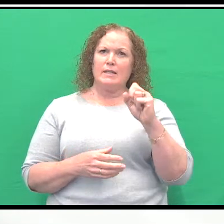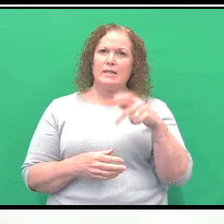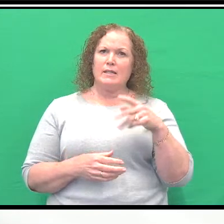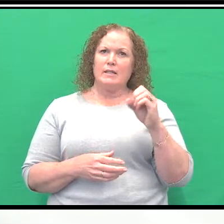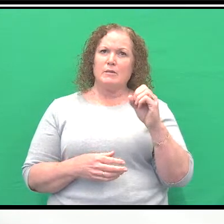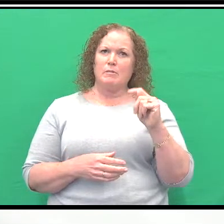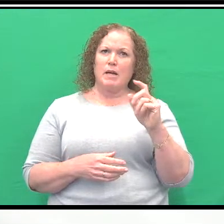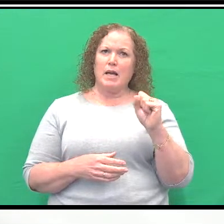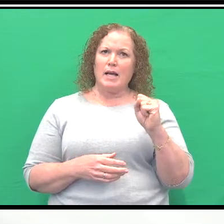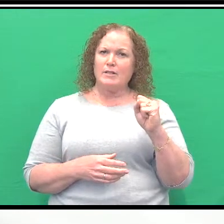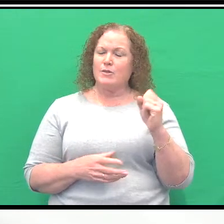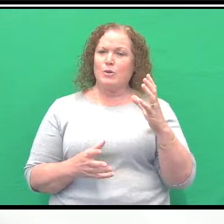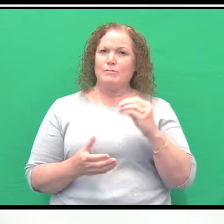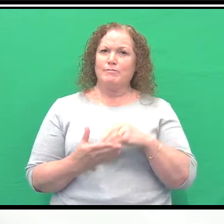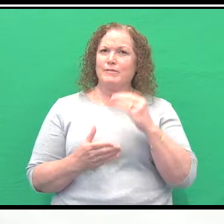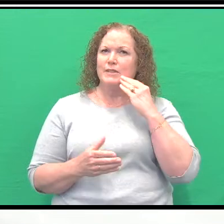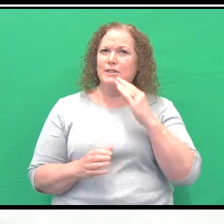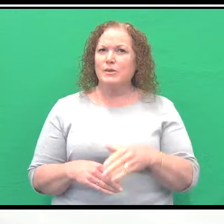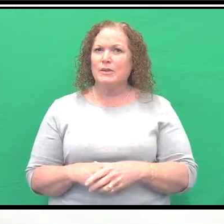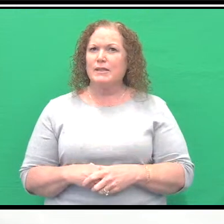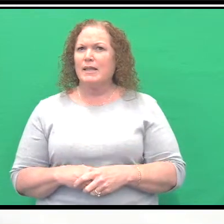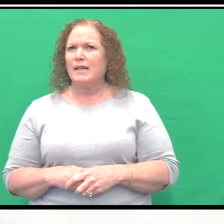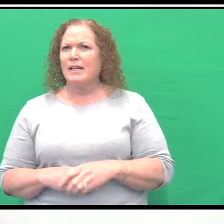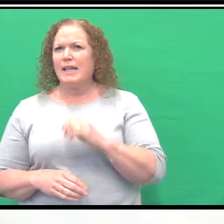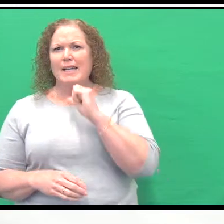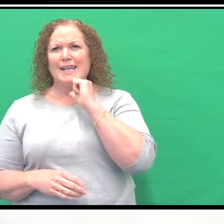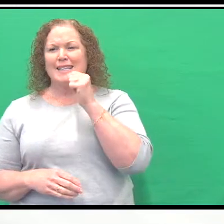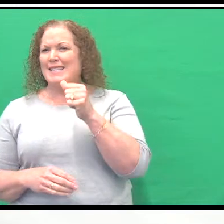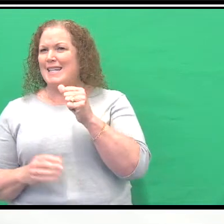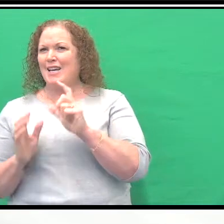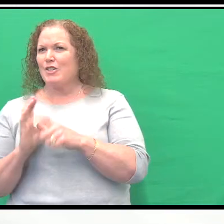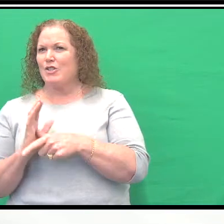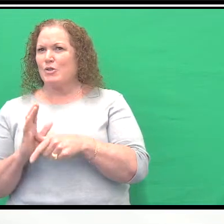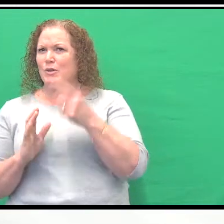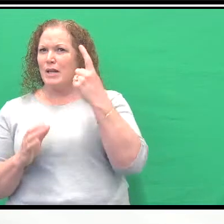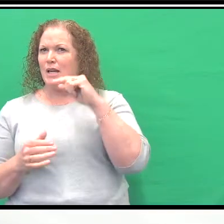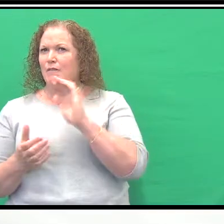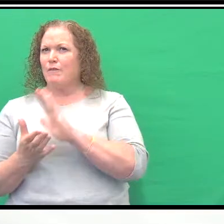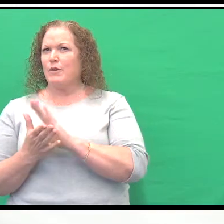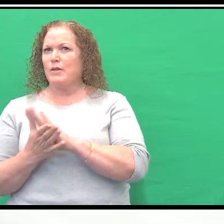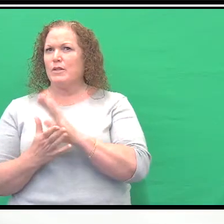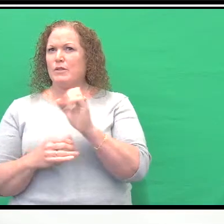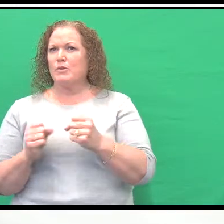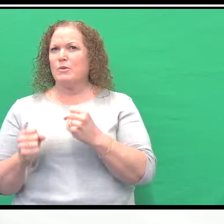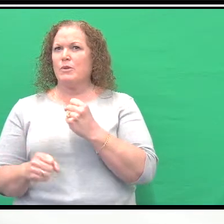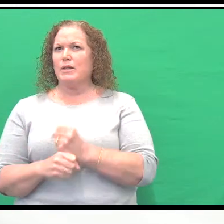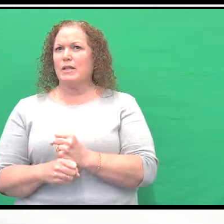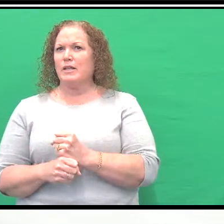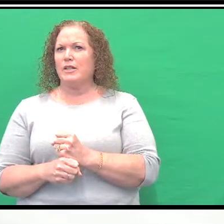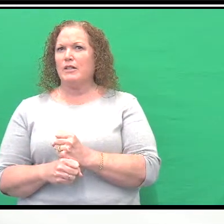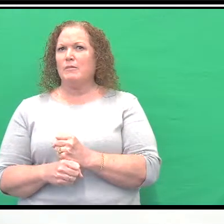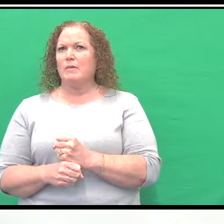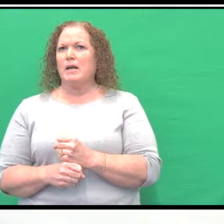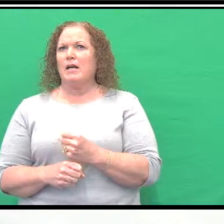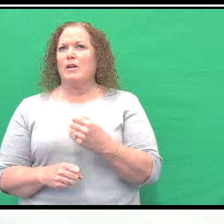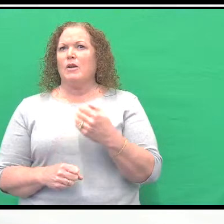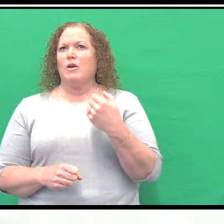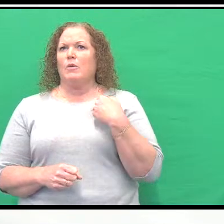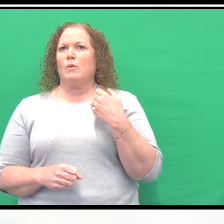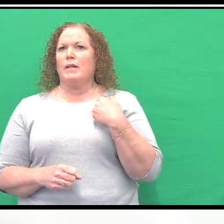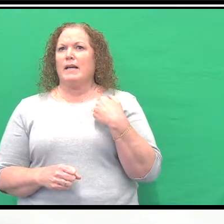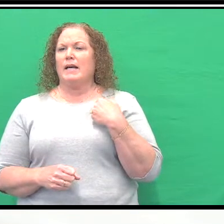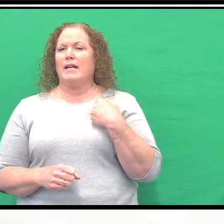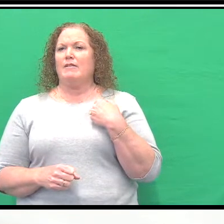It isn't necessarily for the school year, but we do have quite a few empty spots,